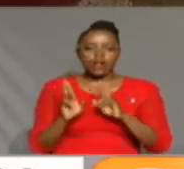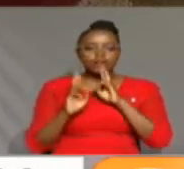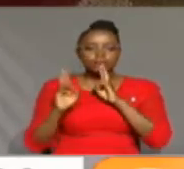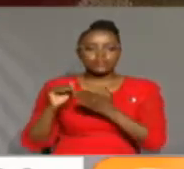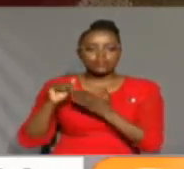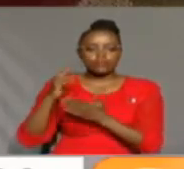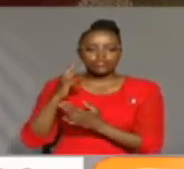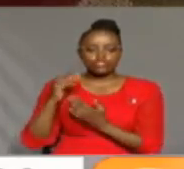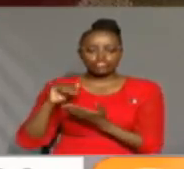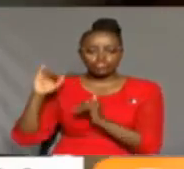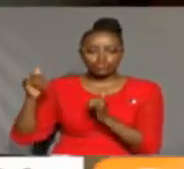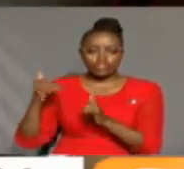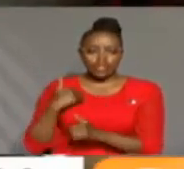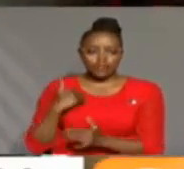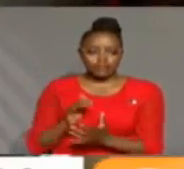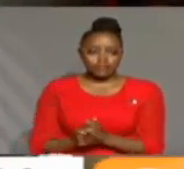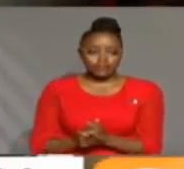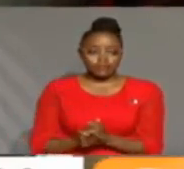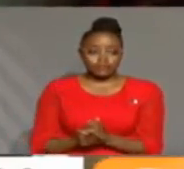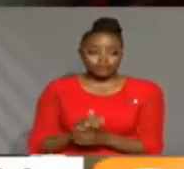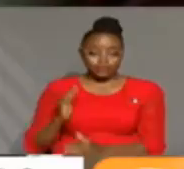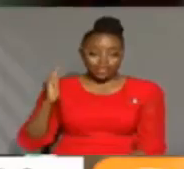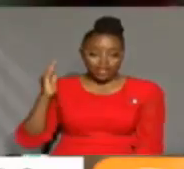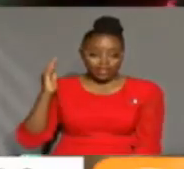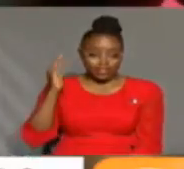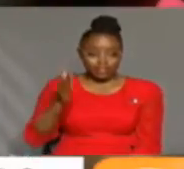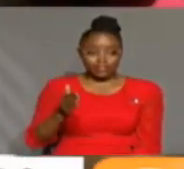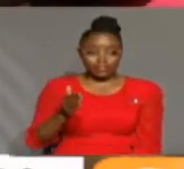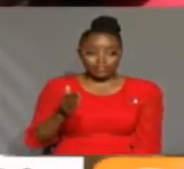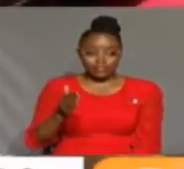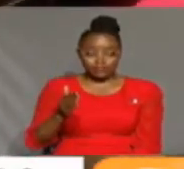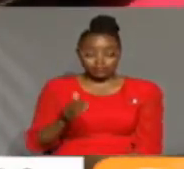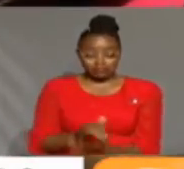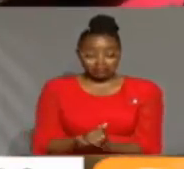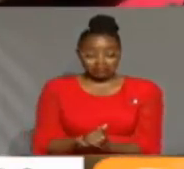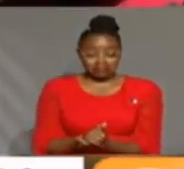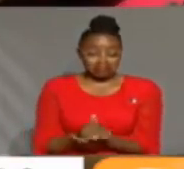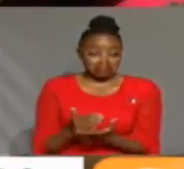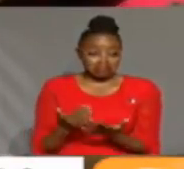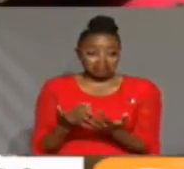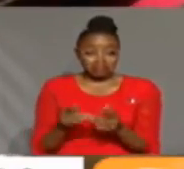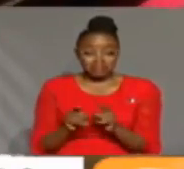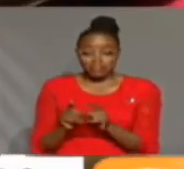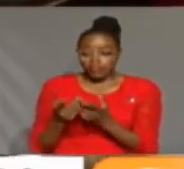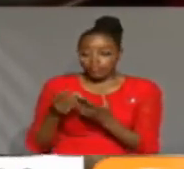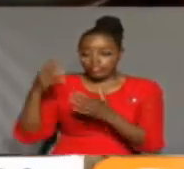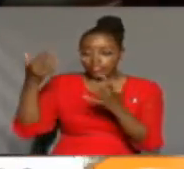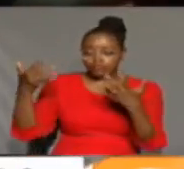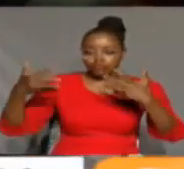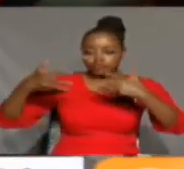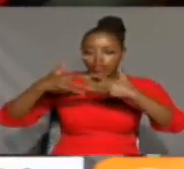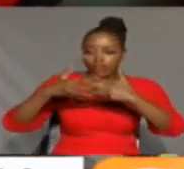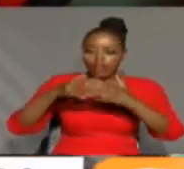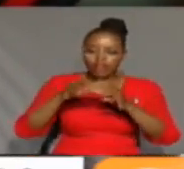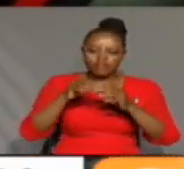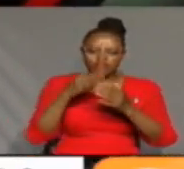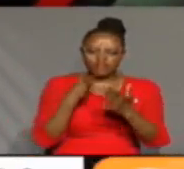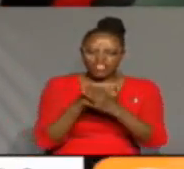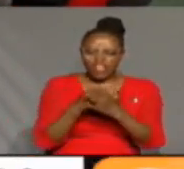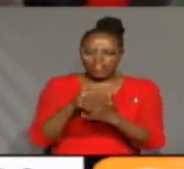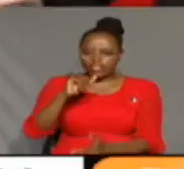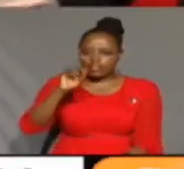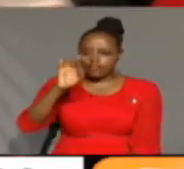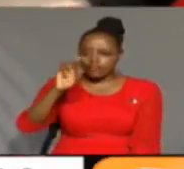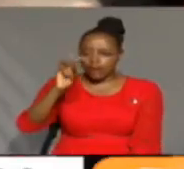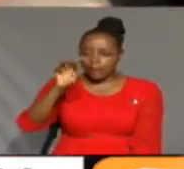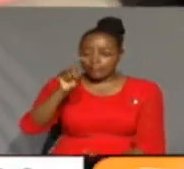details. If we can just go straight to our business. Variance between the integrated financial management system, IFMIS, and the